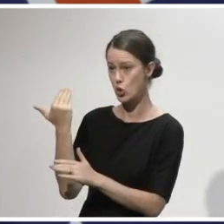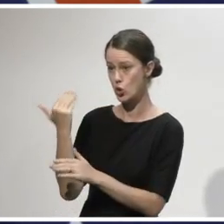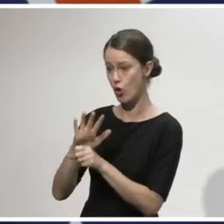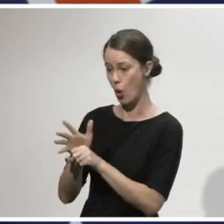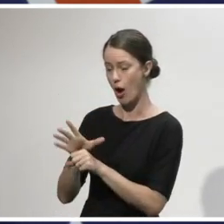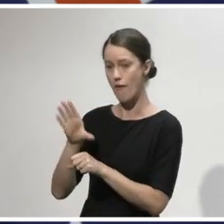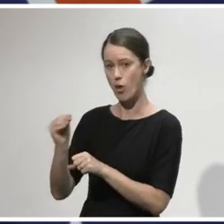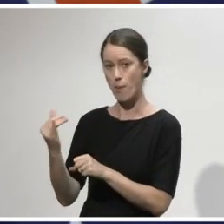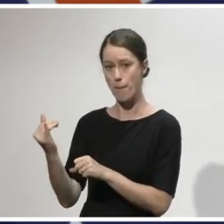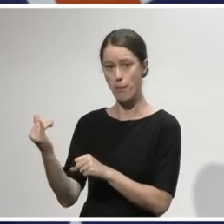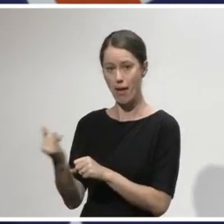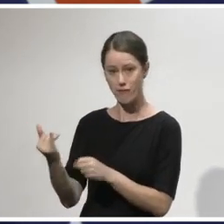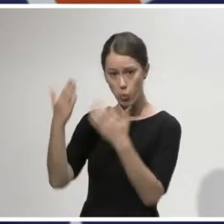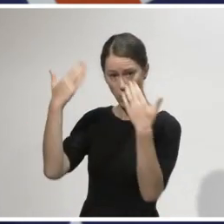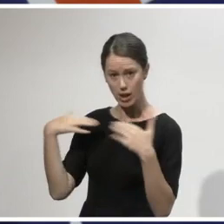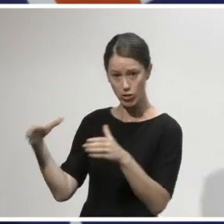Bluff Wedding cluster.